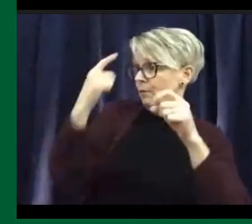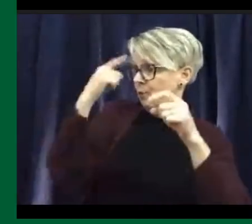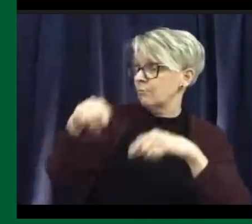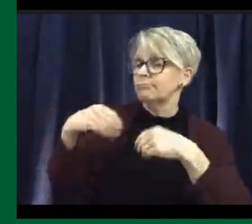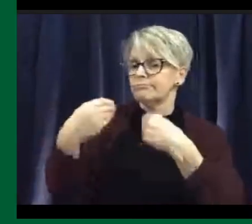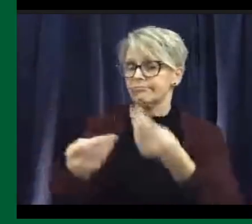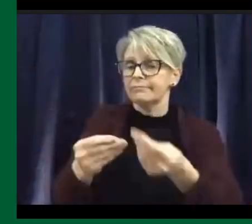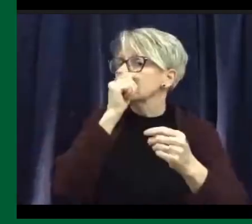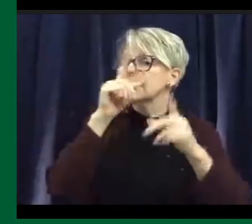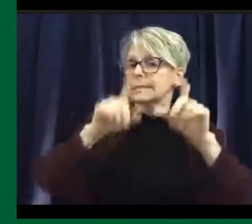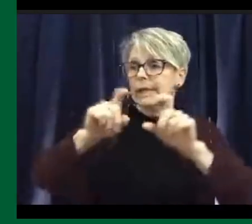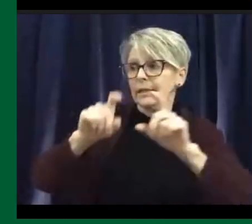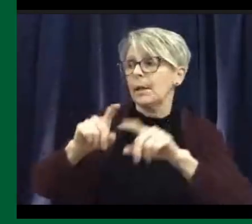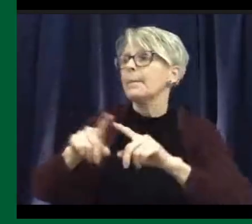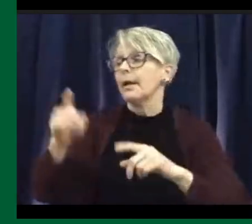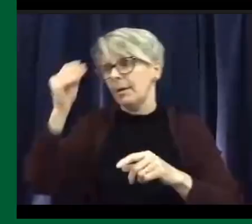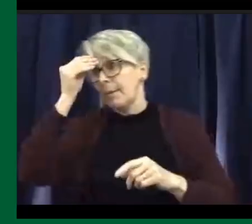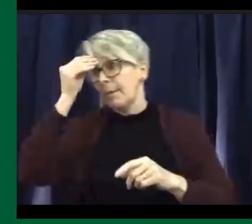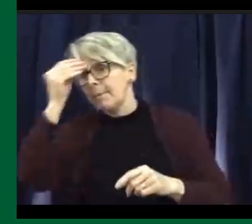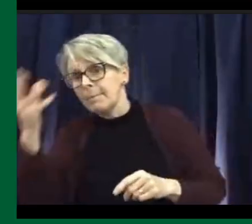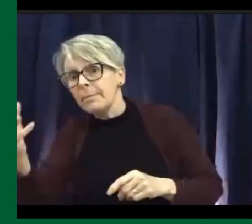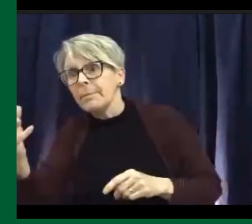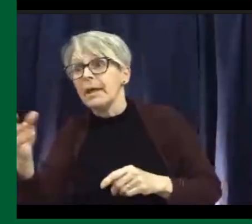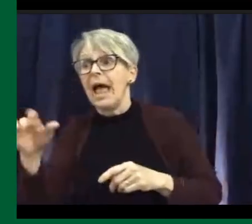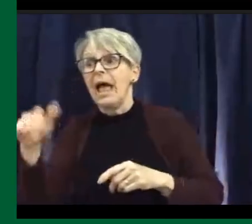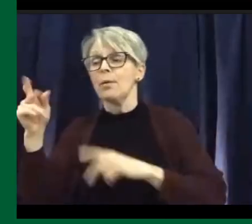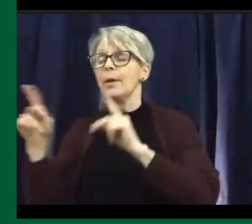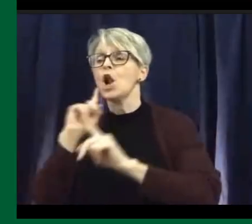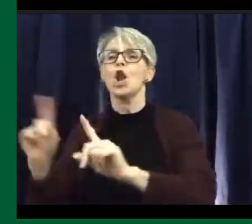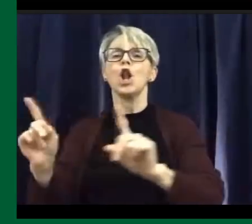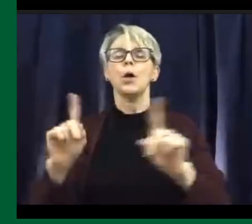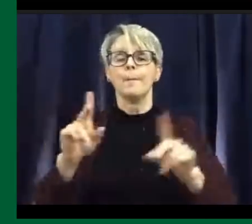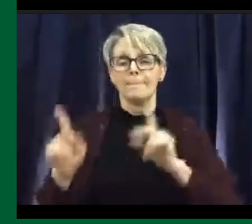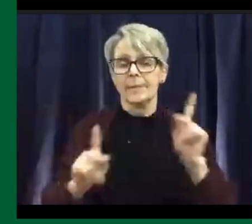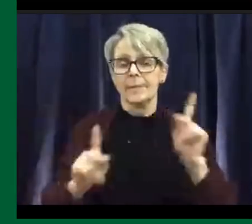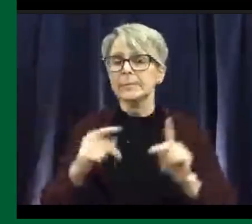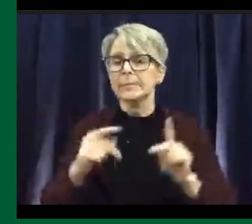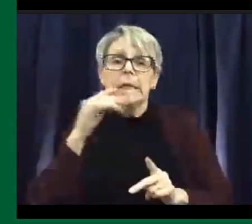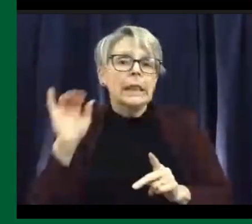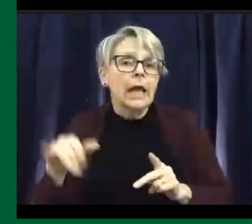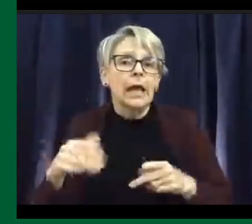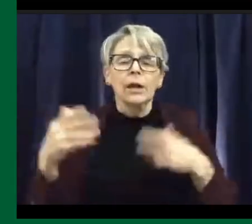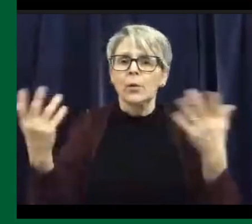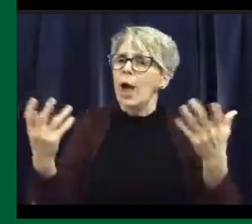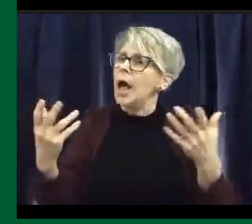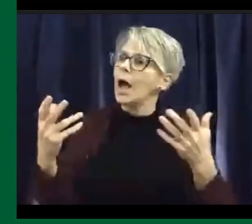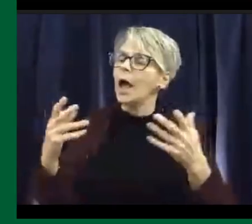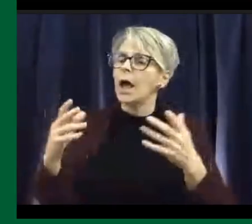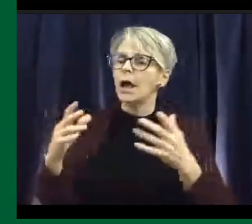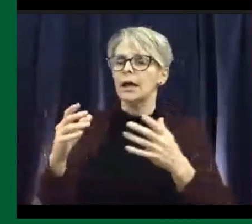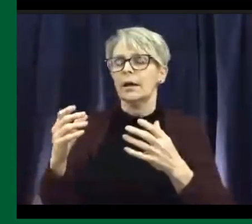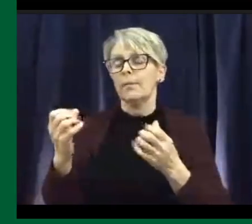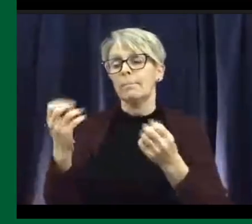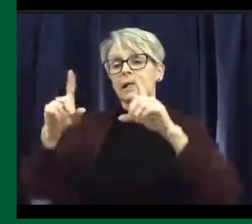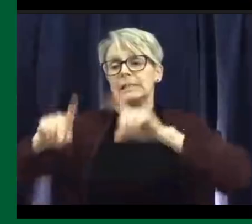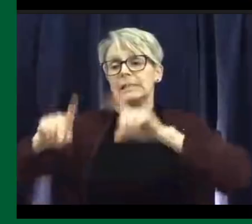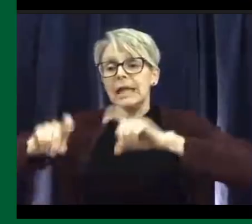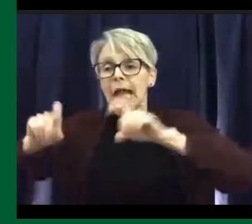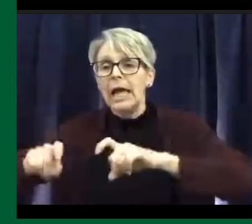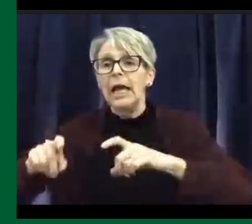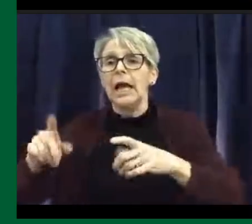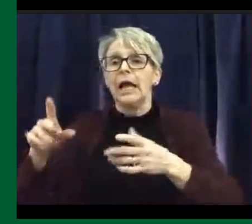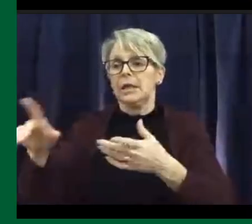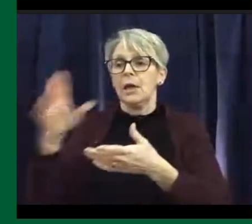again, just to dispel some other rumors, there's a lot going around about the volume of tests and the risk of expiring, and